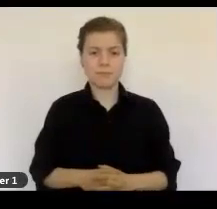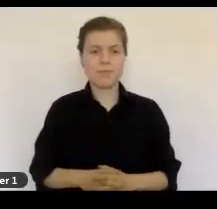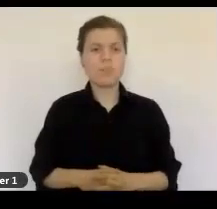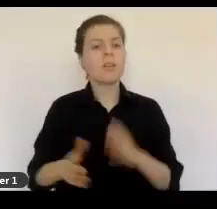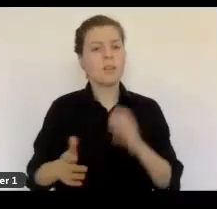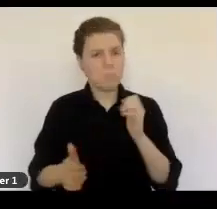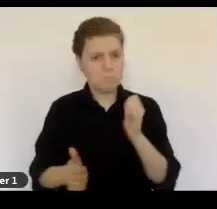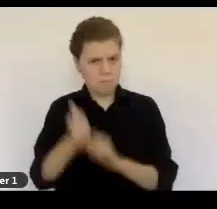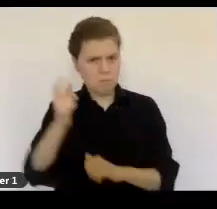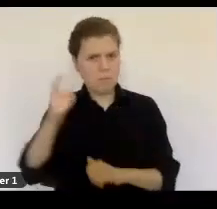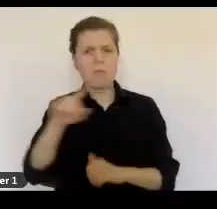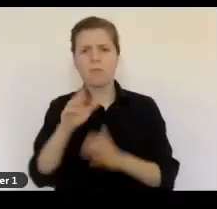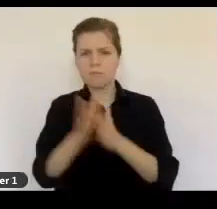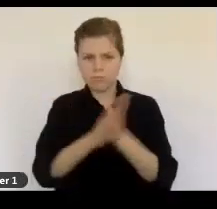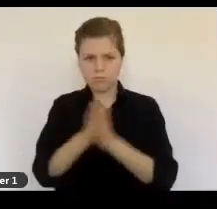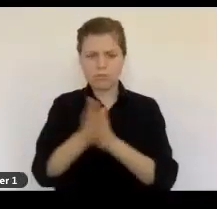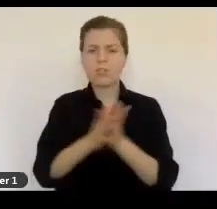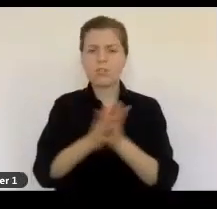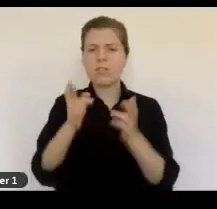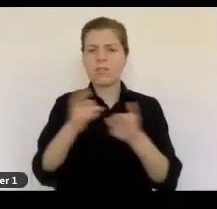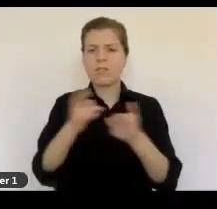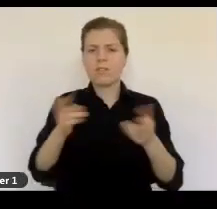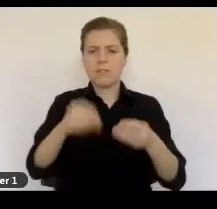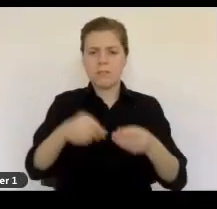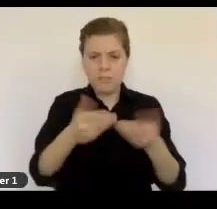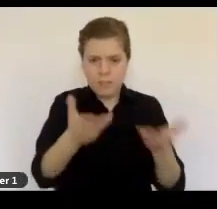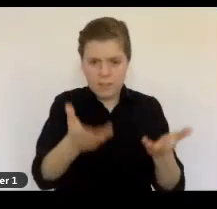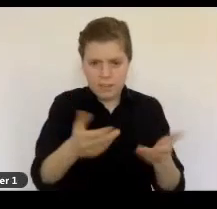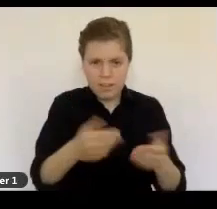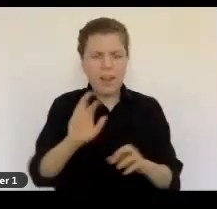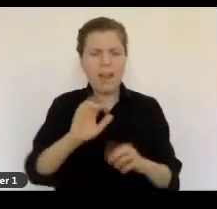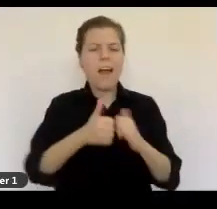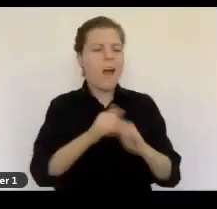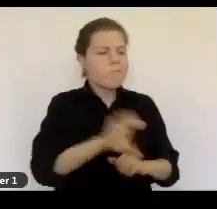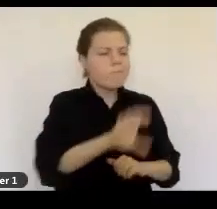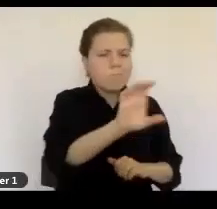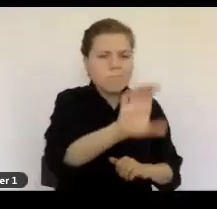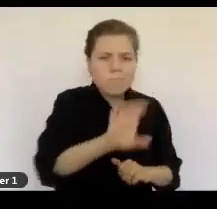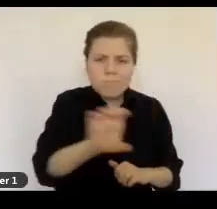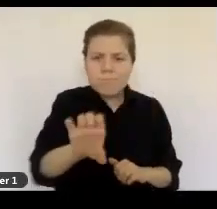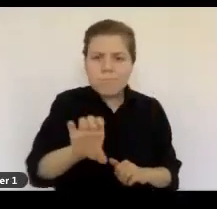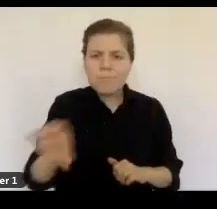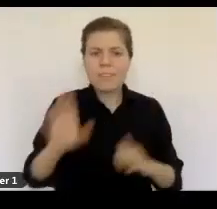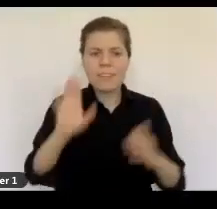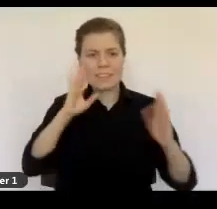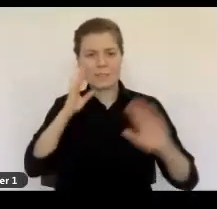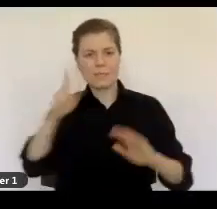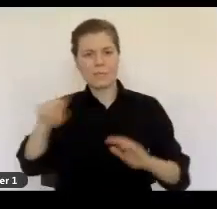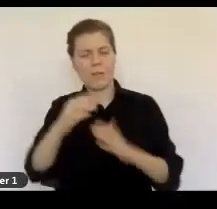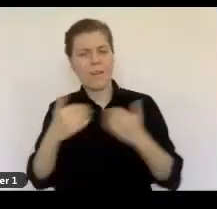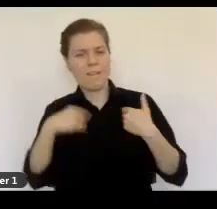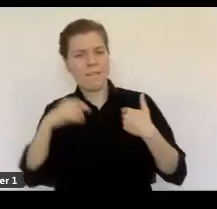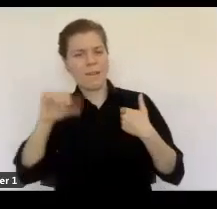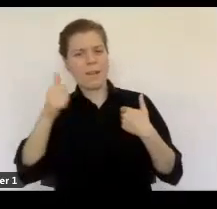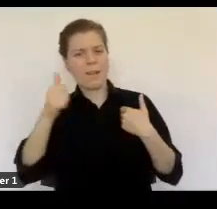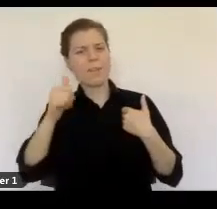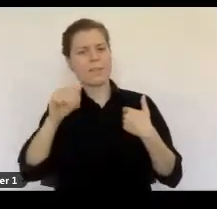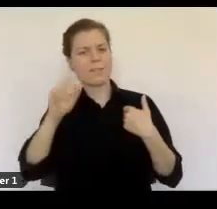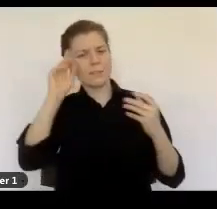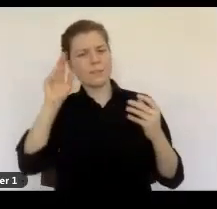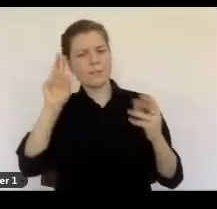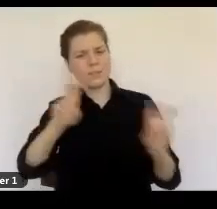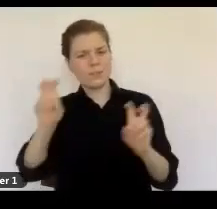So lots of you mentioning resource allocation, and the others seem to be resonating. I'm seeing a few people there indicating that